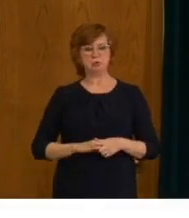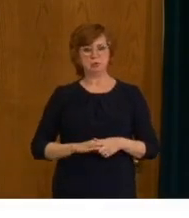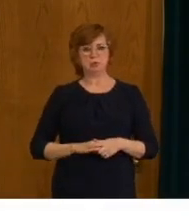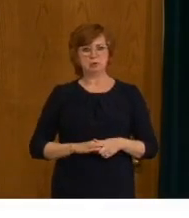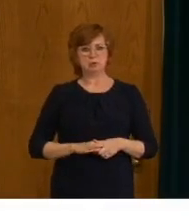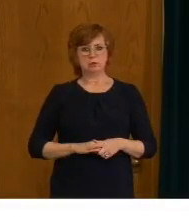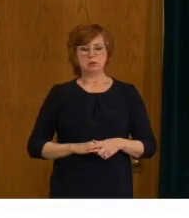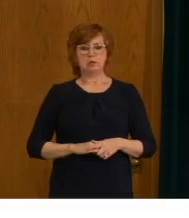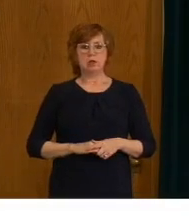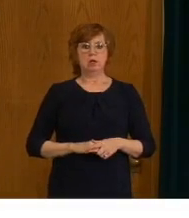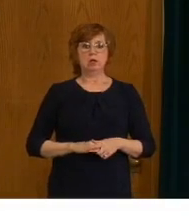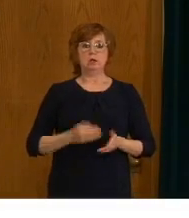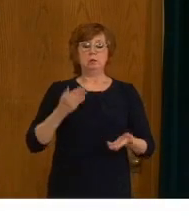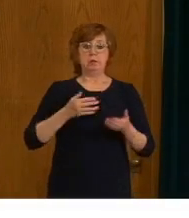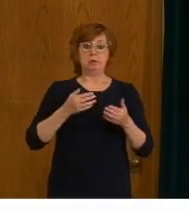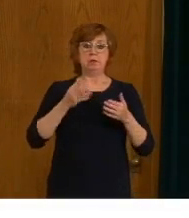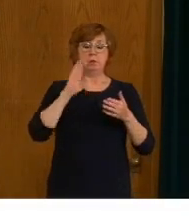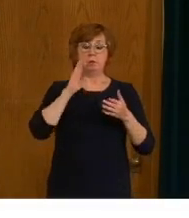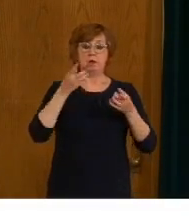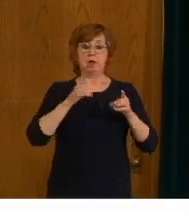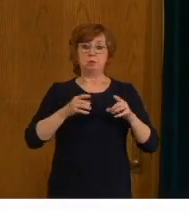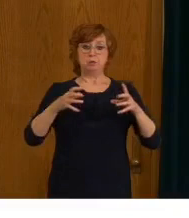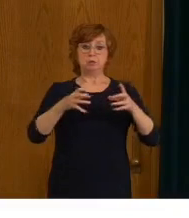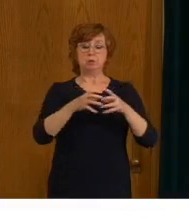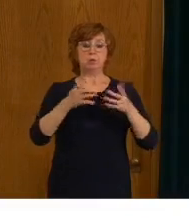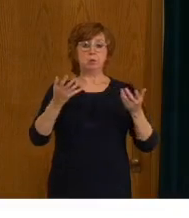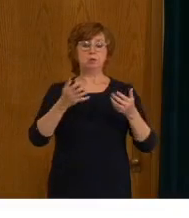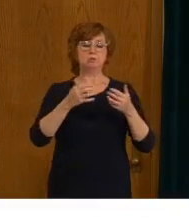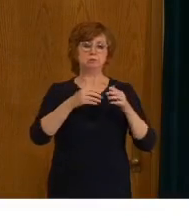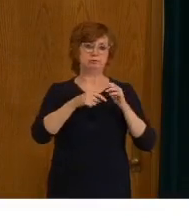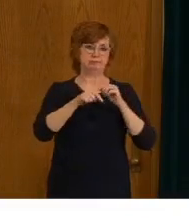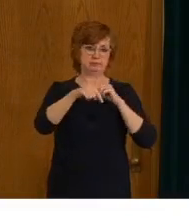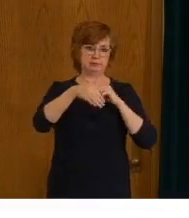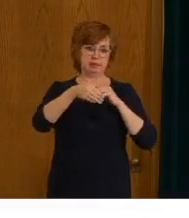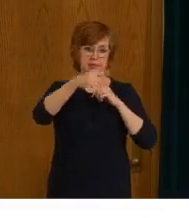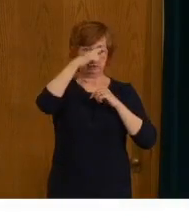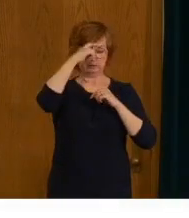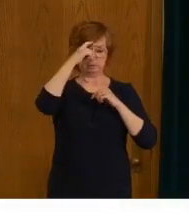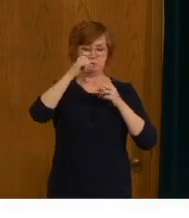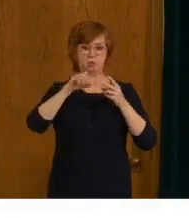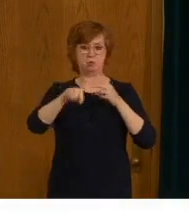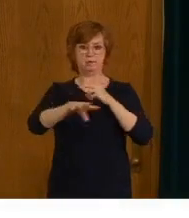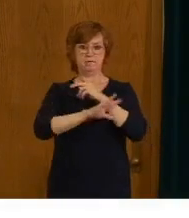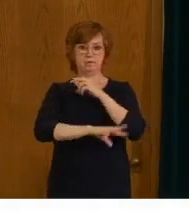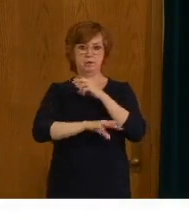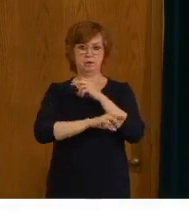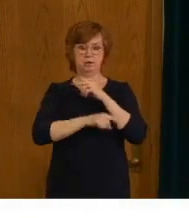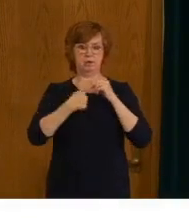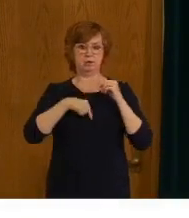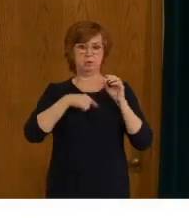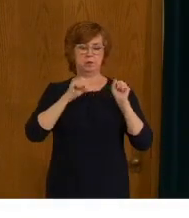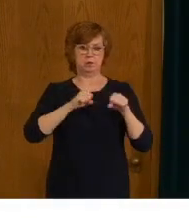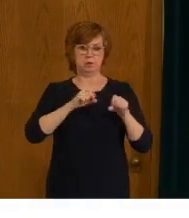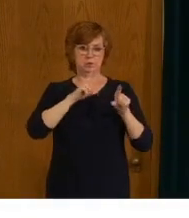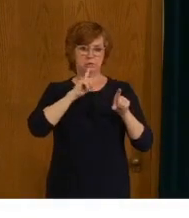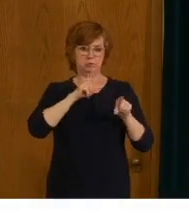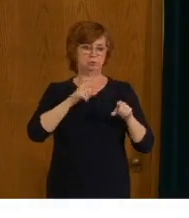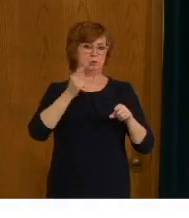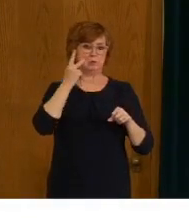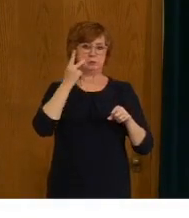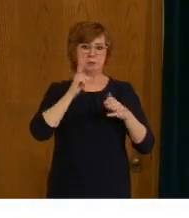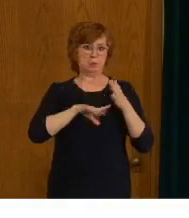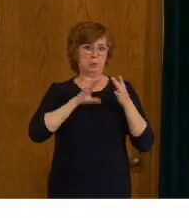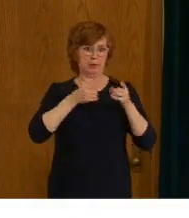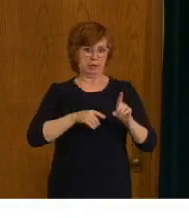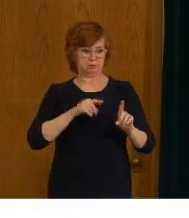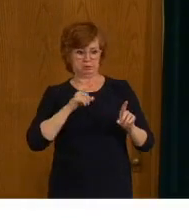either over the summer or in the fall, we always have to respond to them based on what the issue is and what the mitigating strategies are at